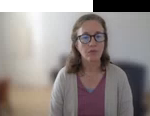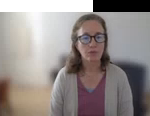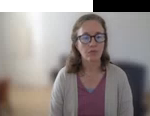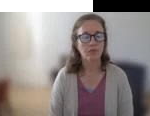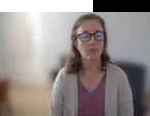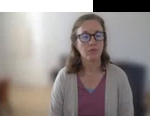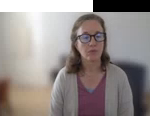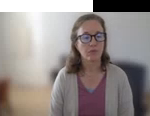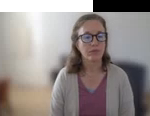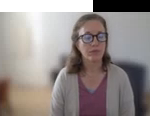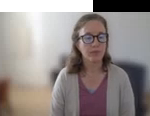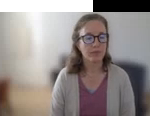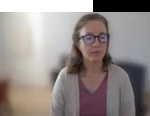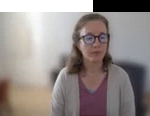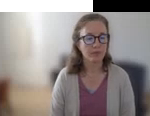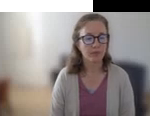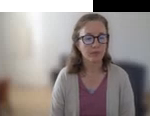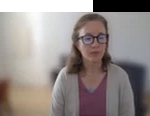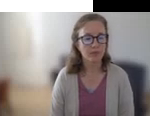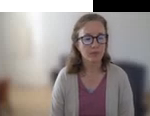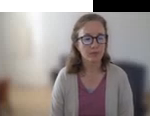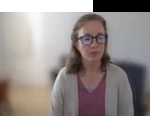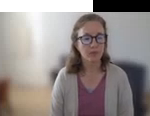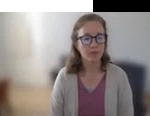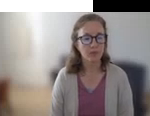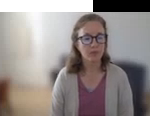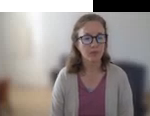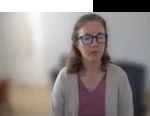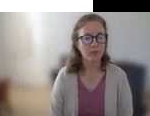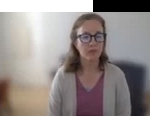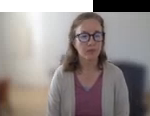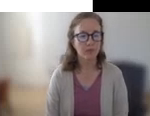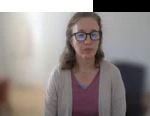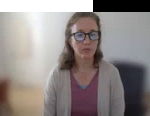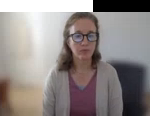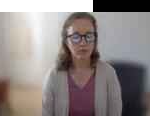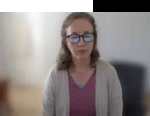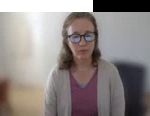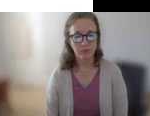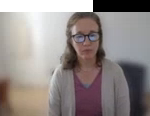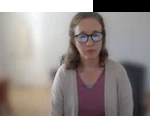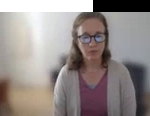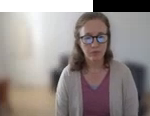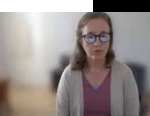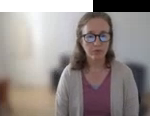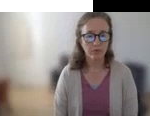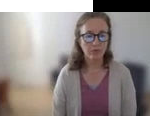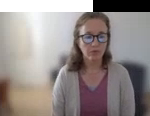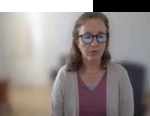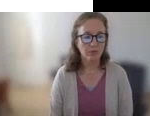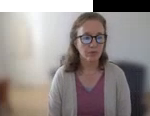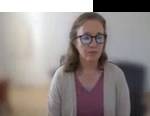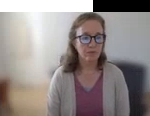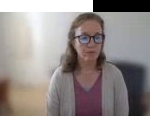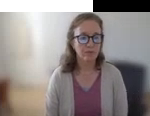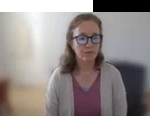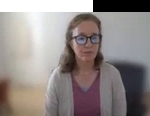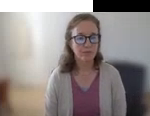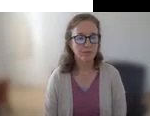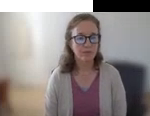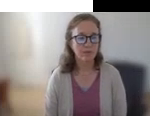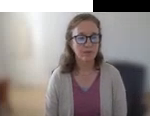closed captioning is not available, transcription afterward would be another option, as well as providing